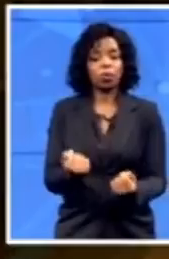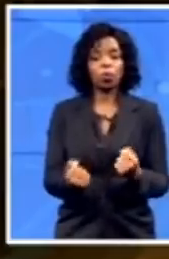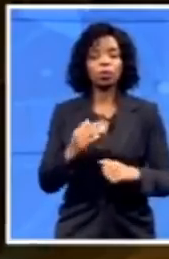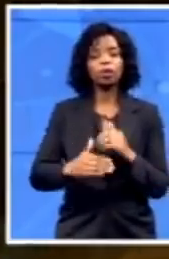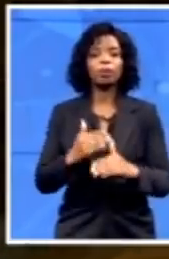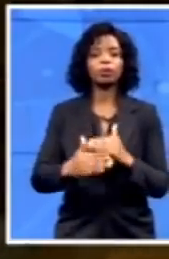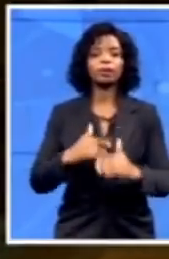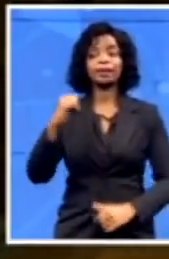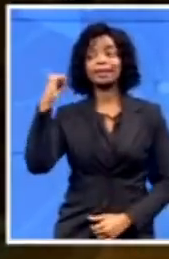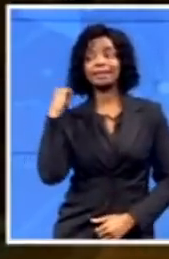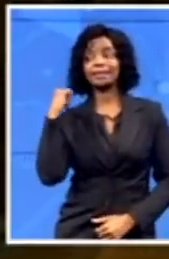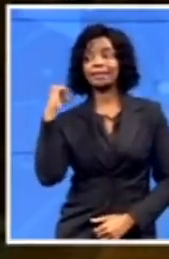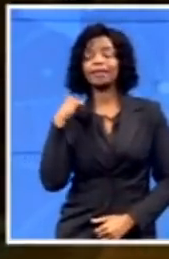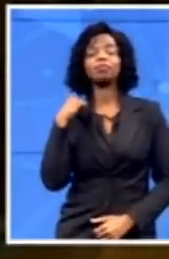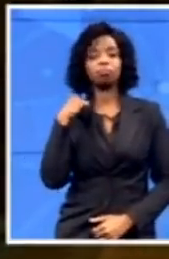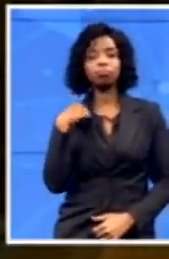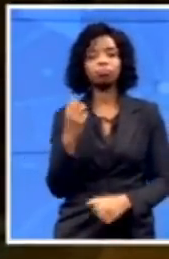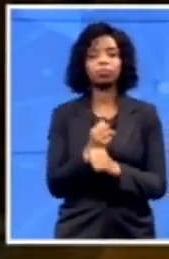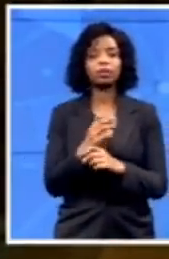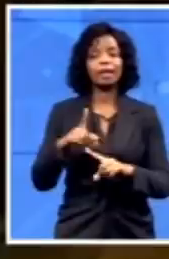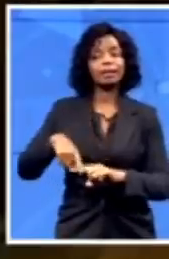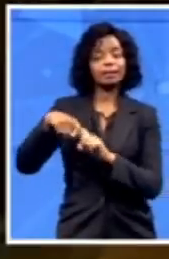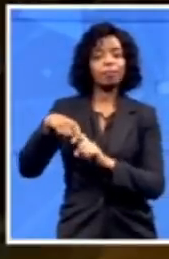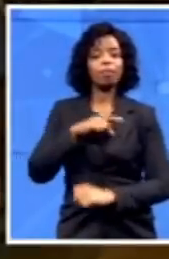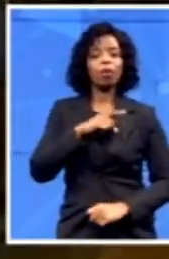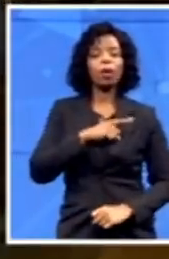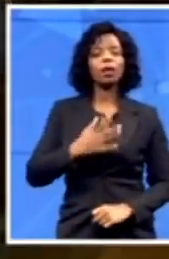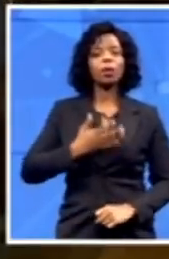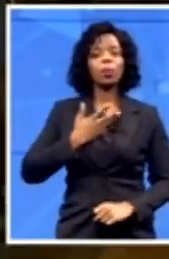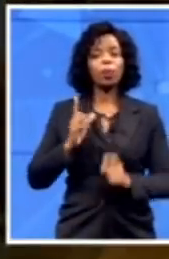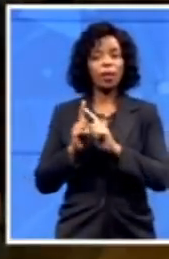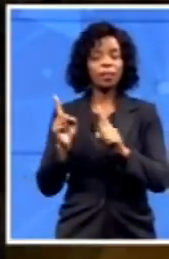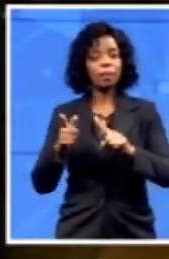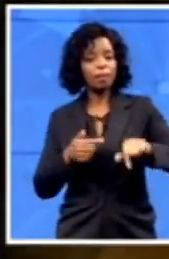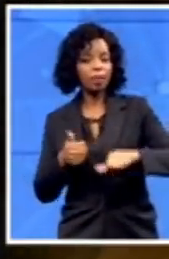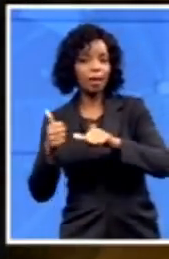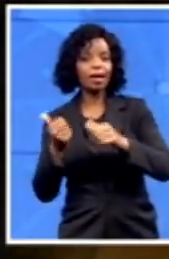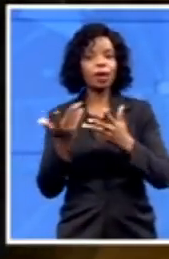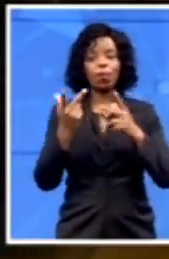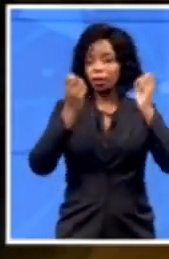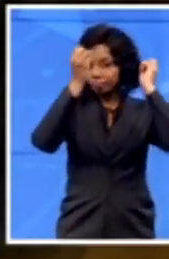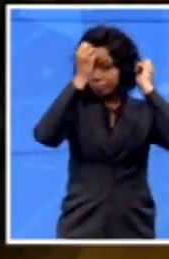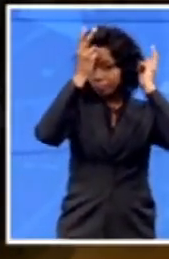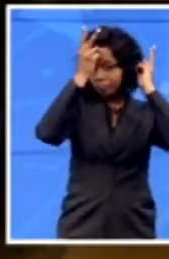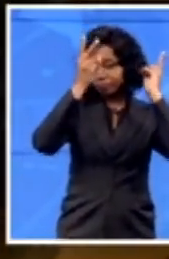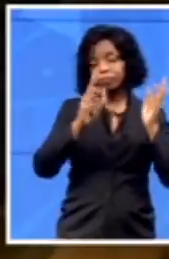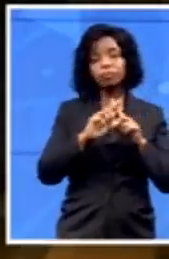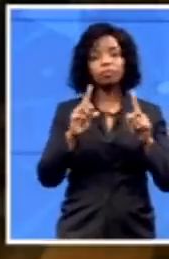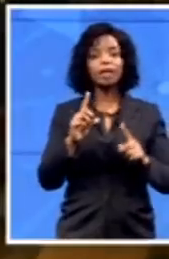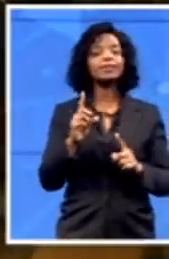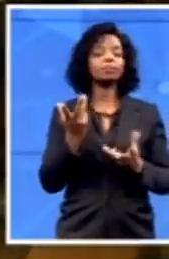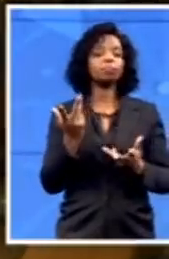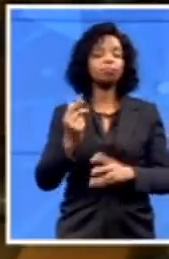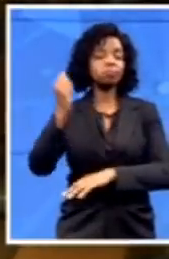to, return to correctional services. And the testimony that we've heard so far